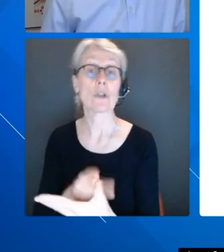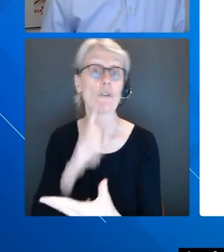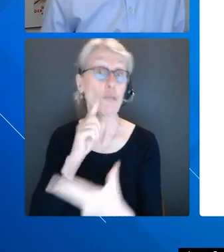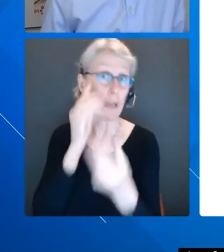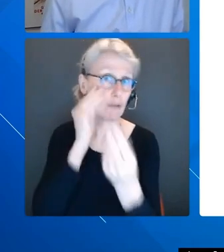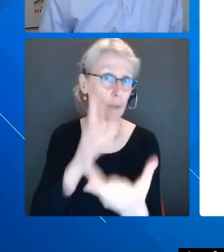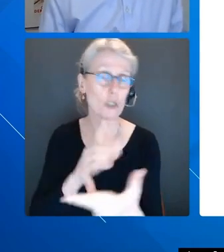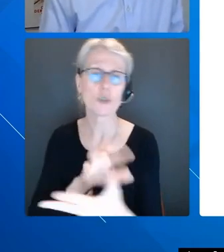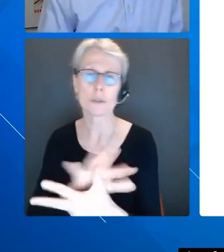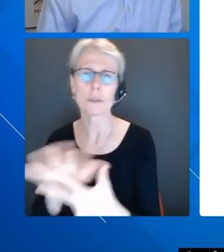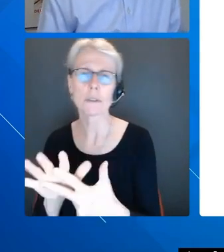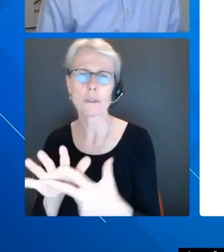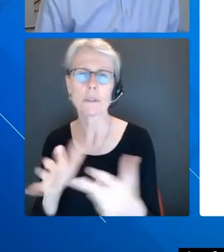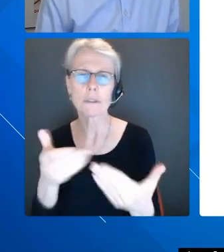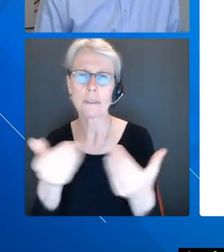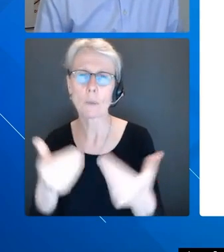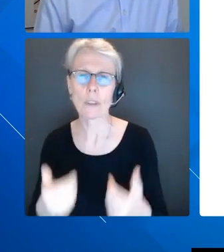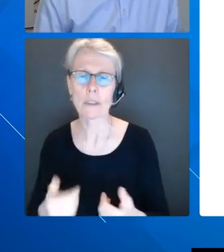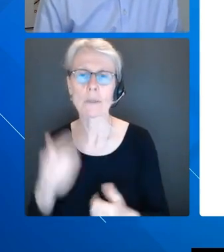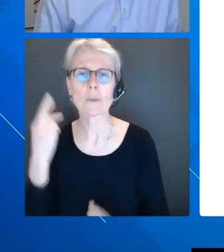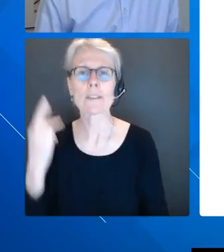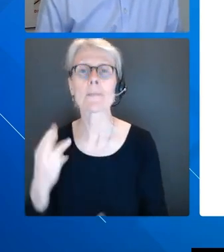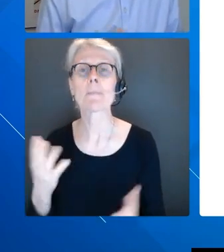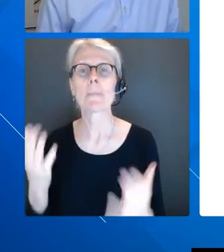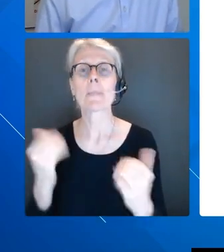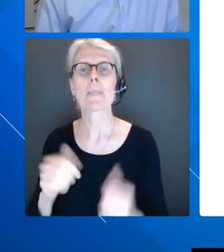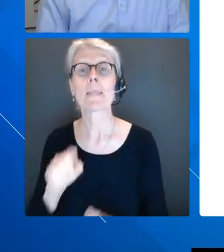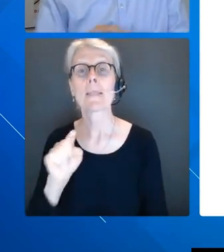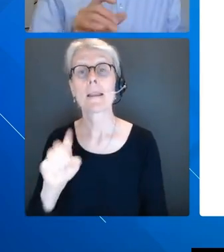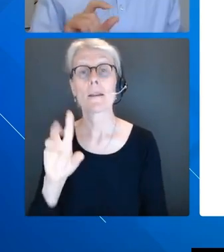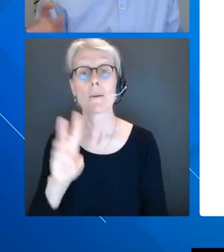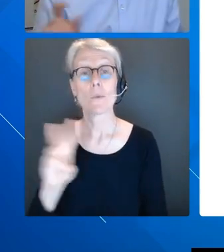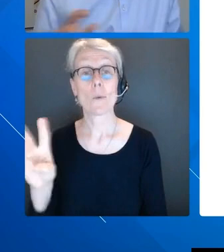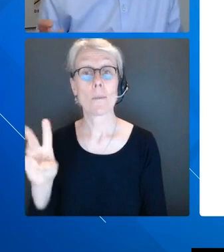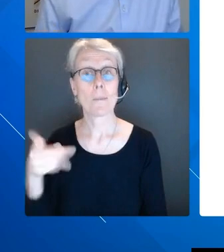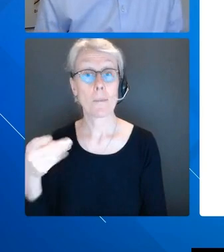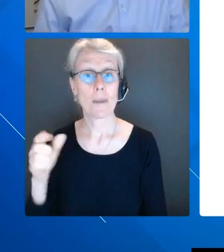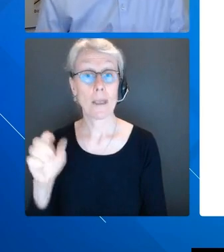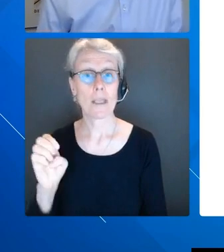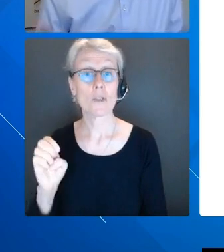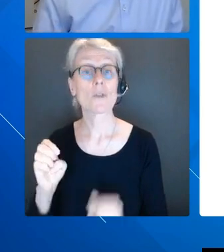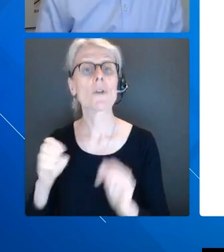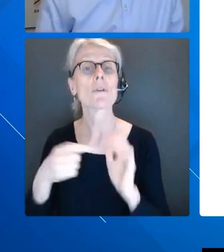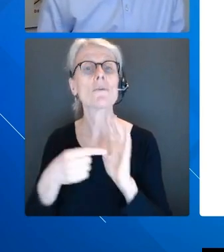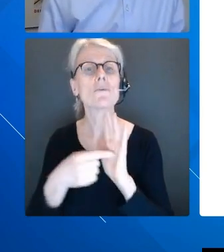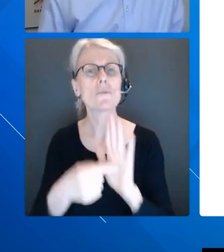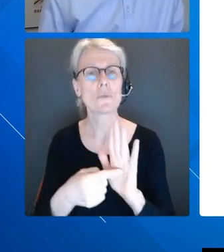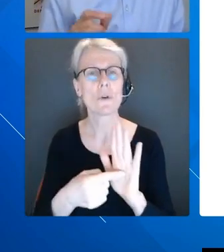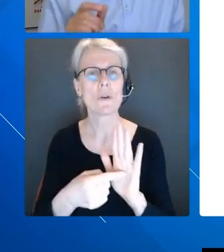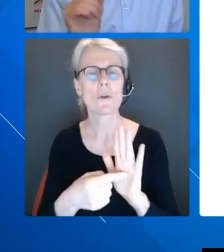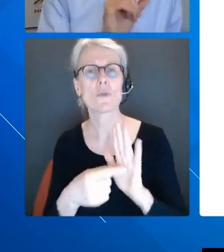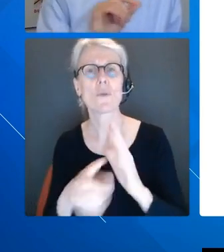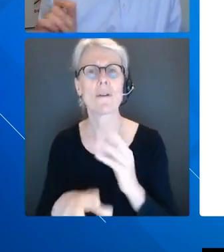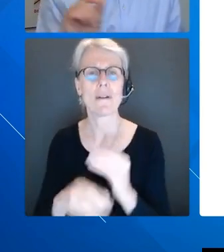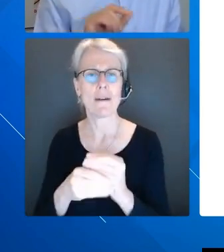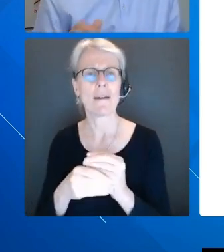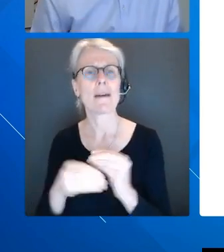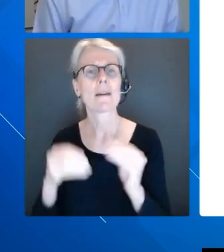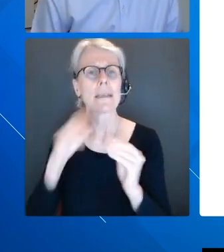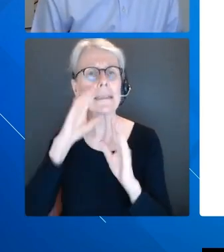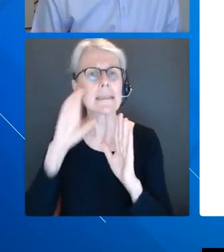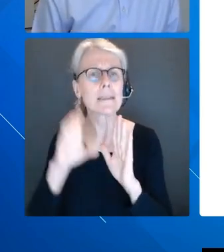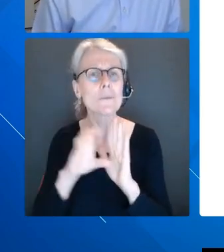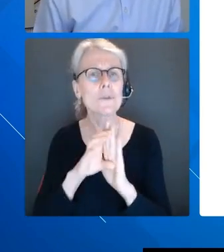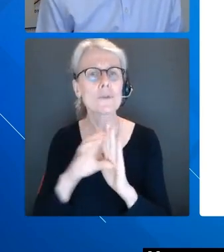And we do enable you, this is our event website designer page. We do make these fields required. When you go to add an image, it does say